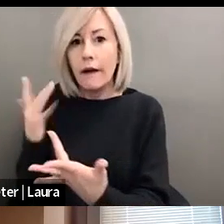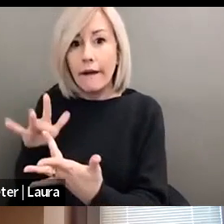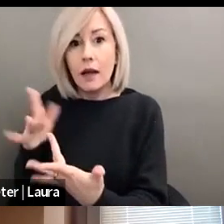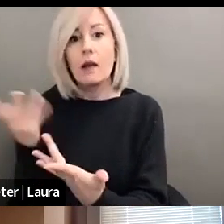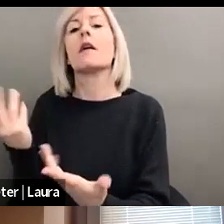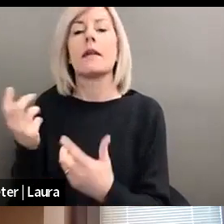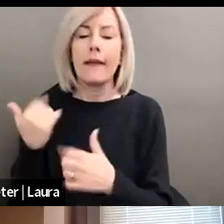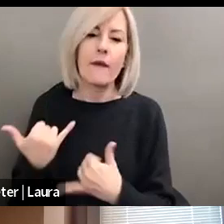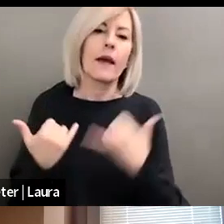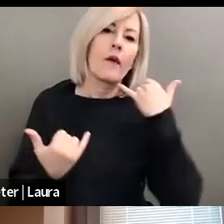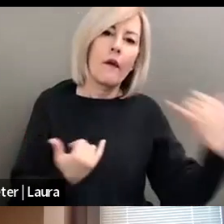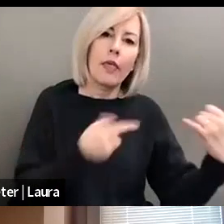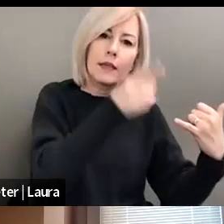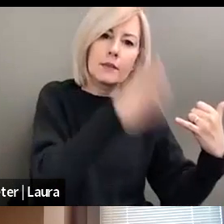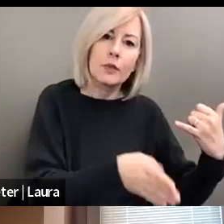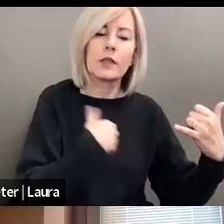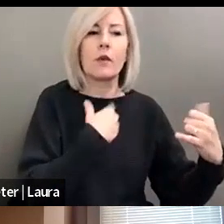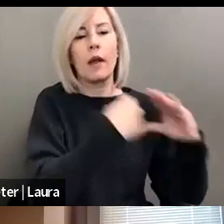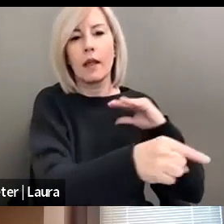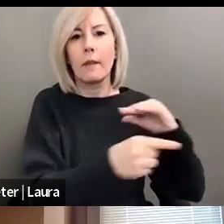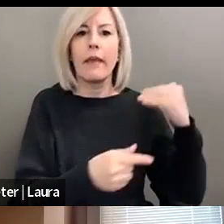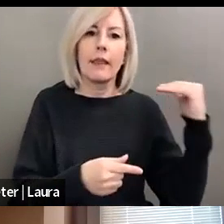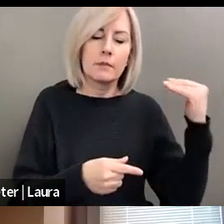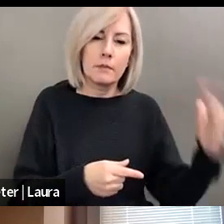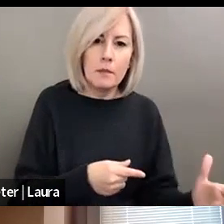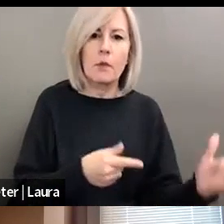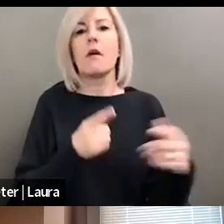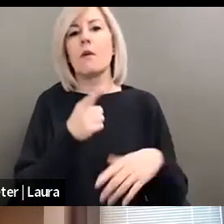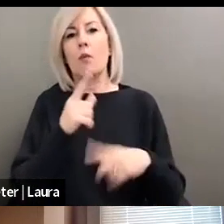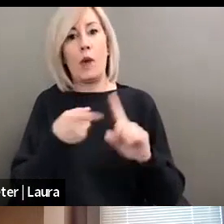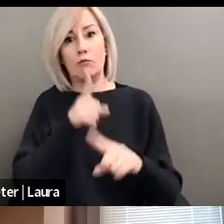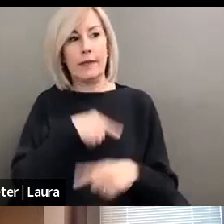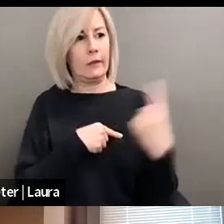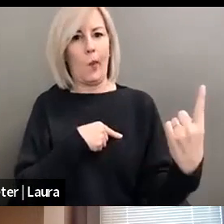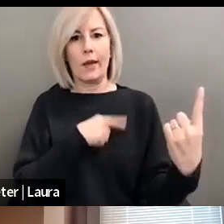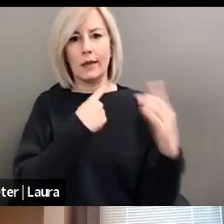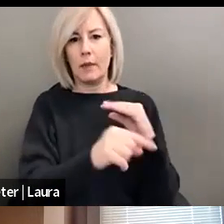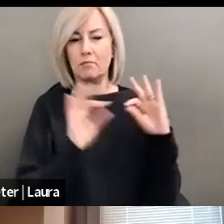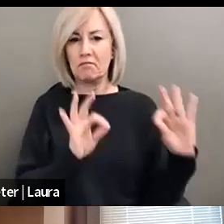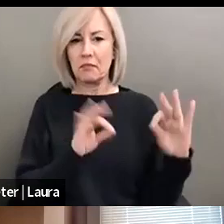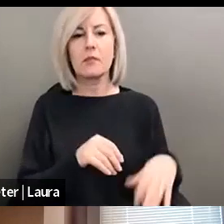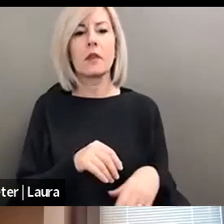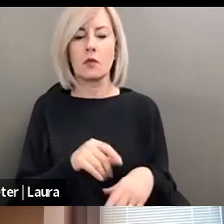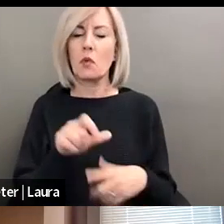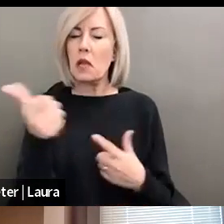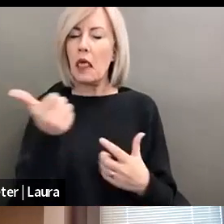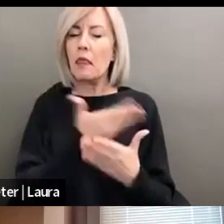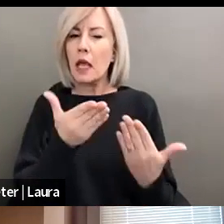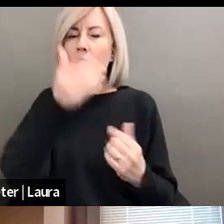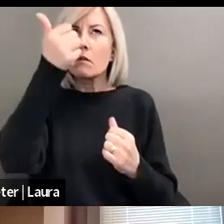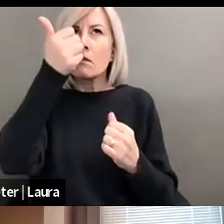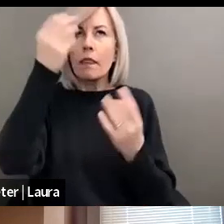make multiple phone calls or multiple emails when really one would suffice. So that's another thing, just maybe